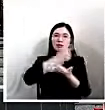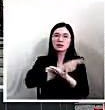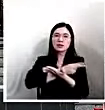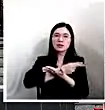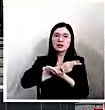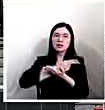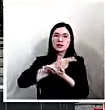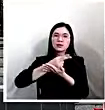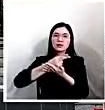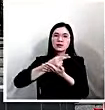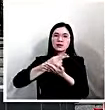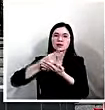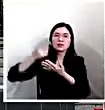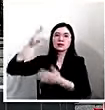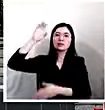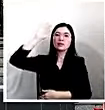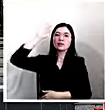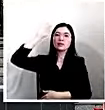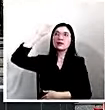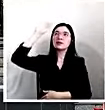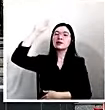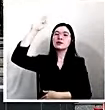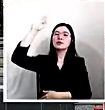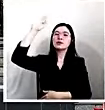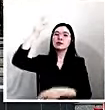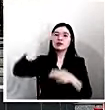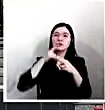heaven, hallowed be